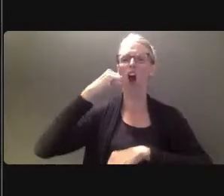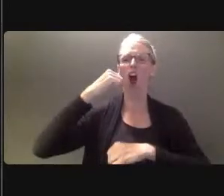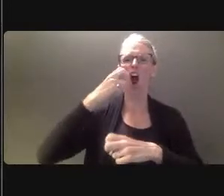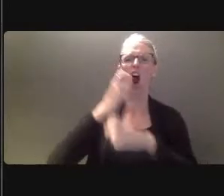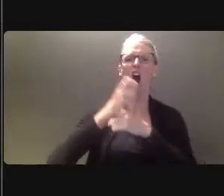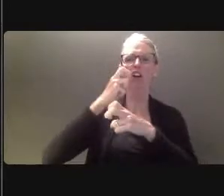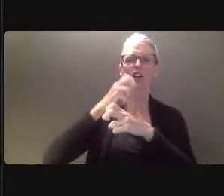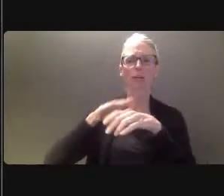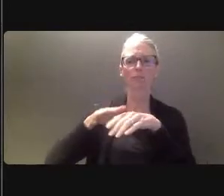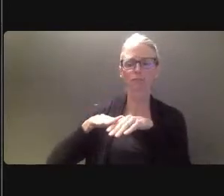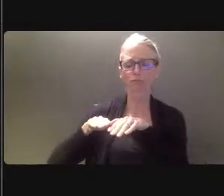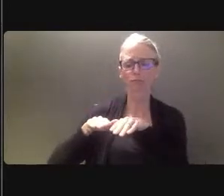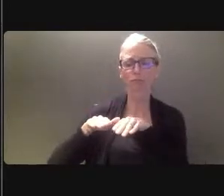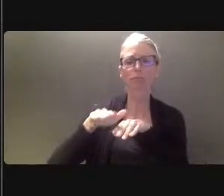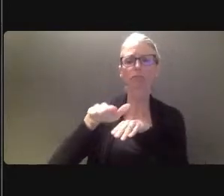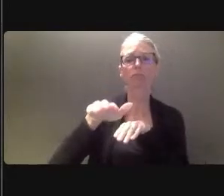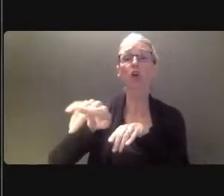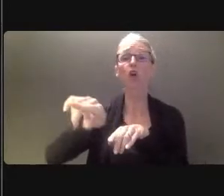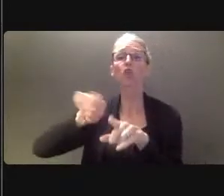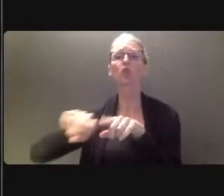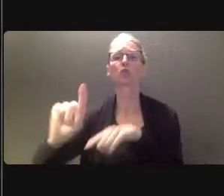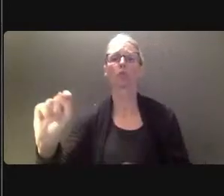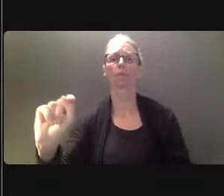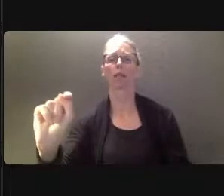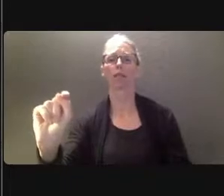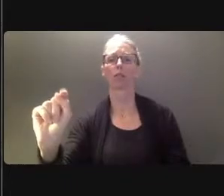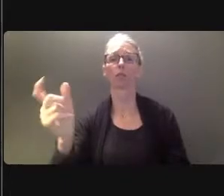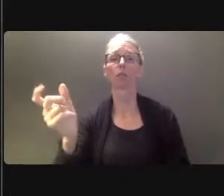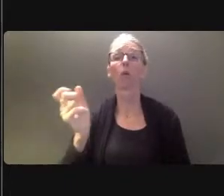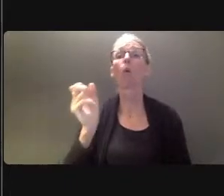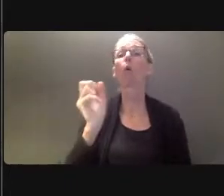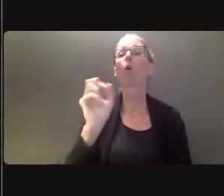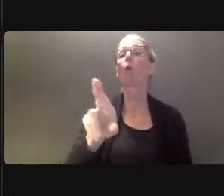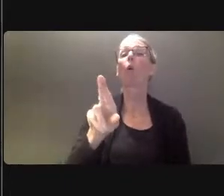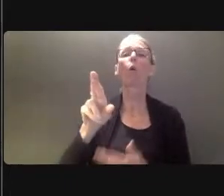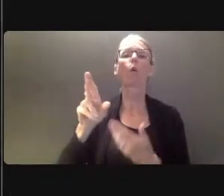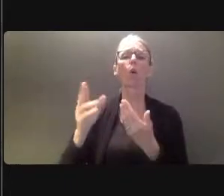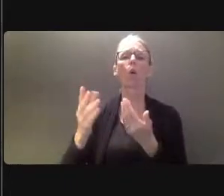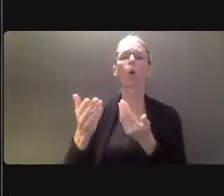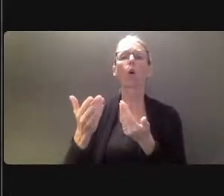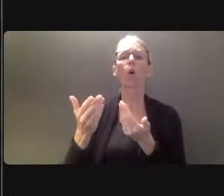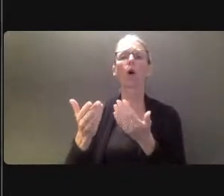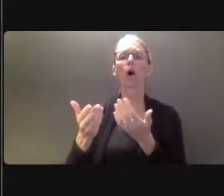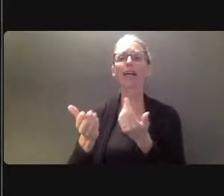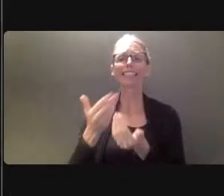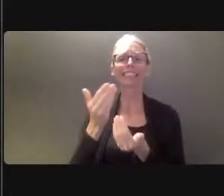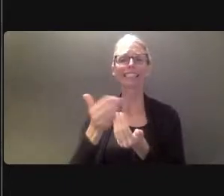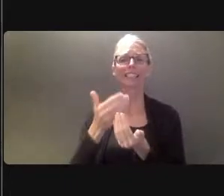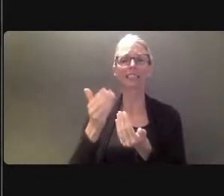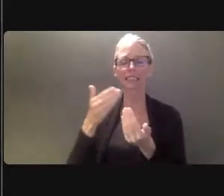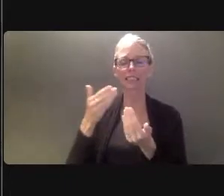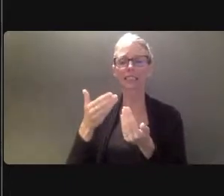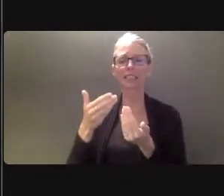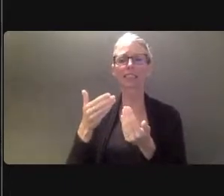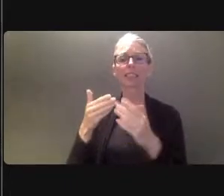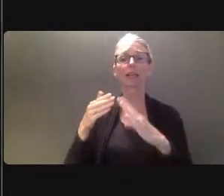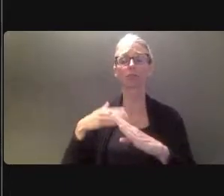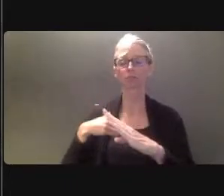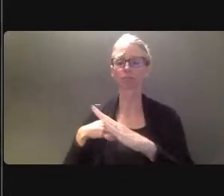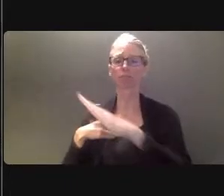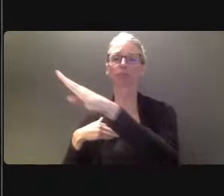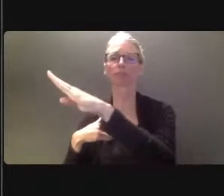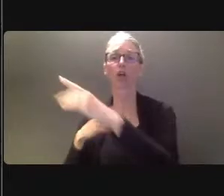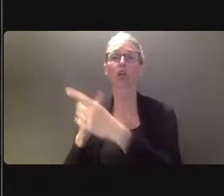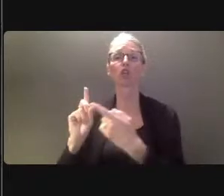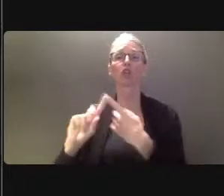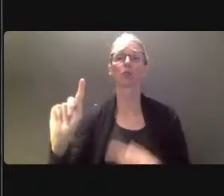this is outdoors, and because for me, it sometimes just takes a little pebble, a